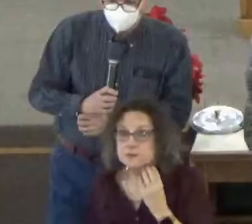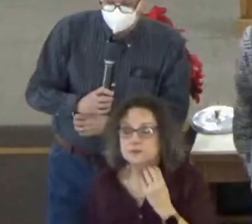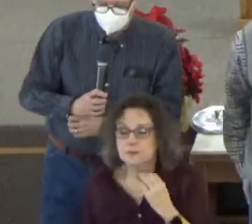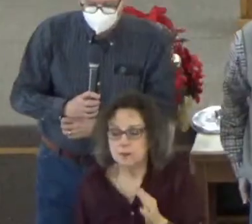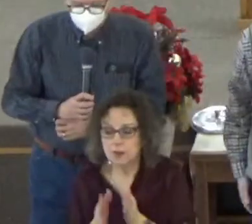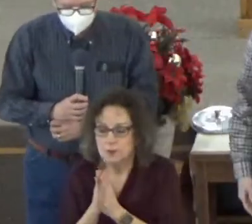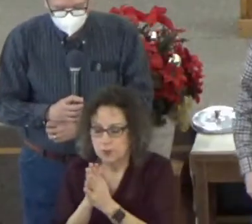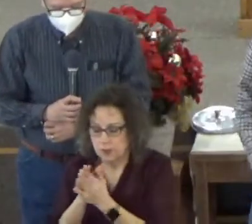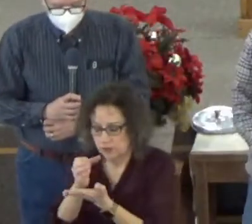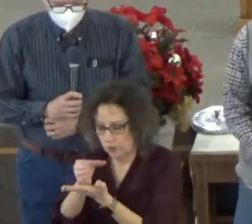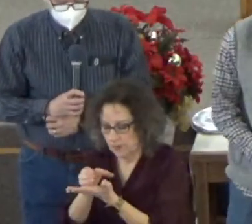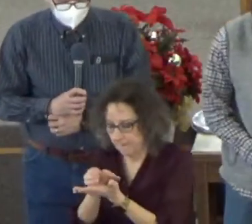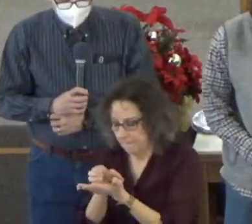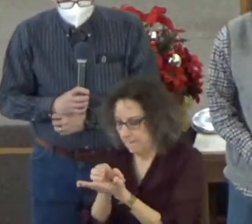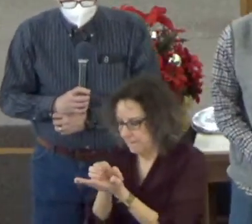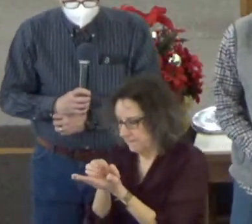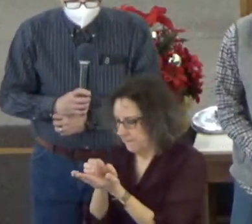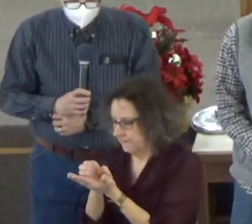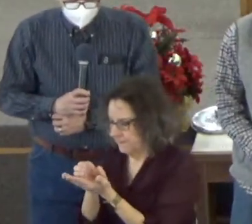Let's pray for the cup.